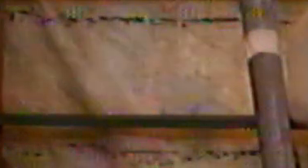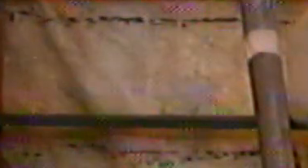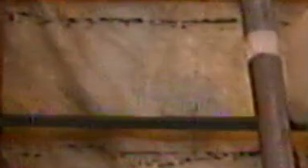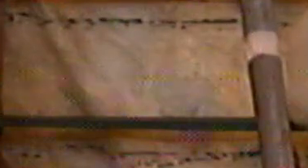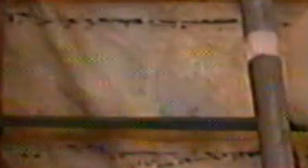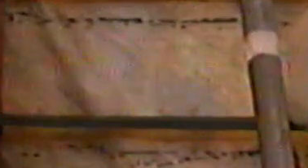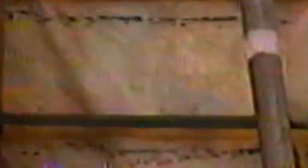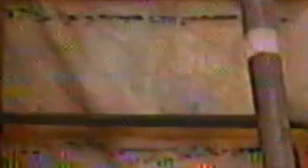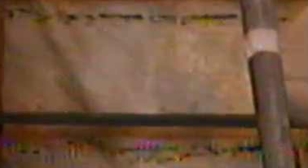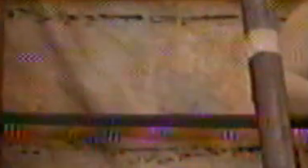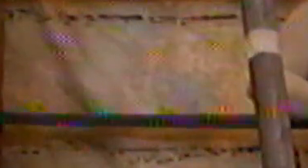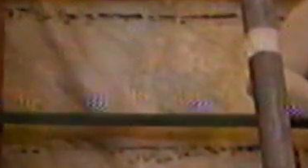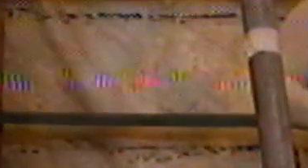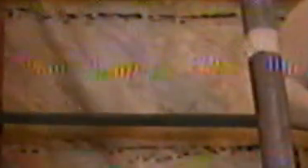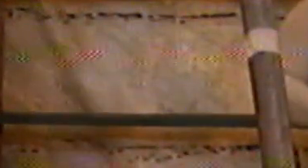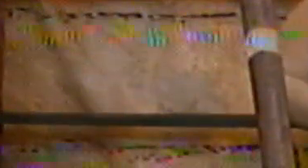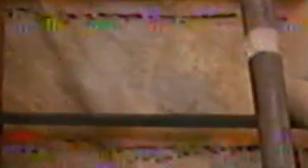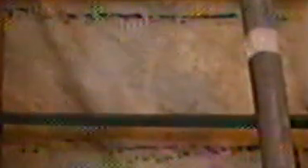The